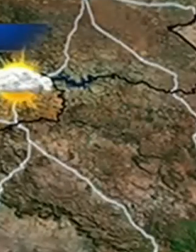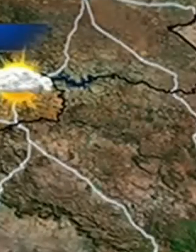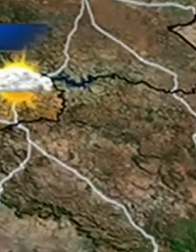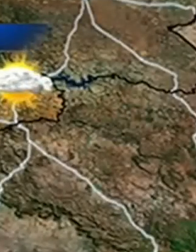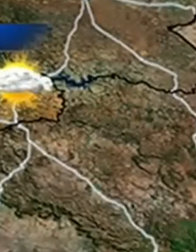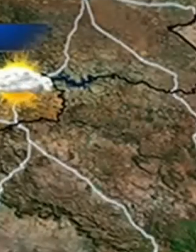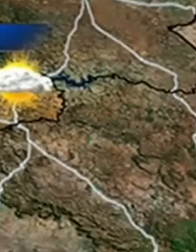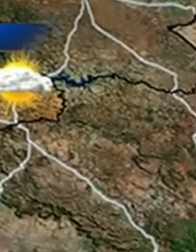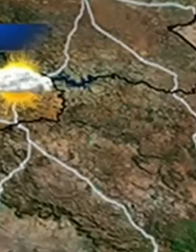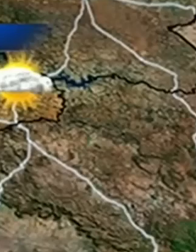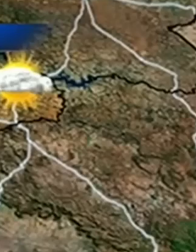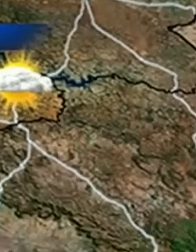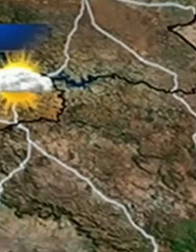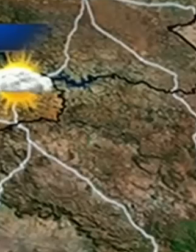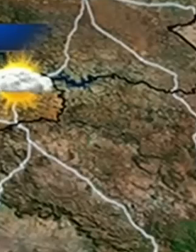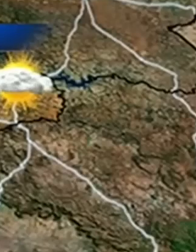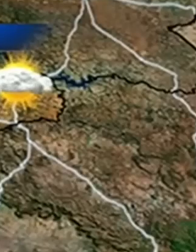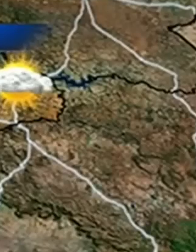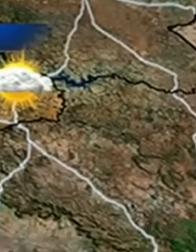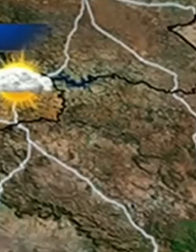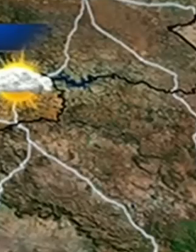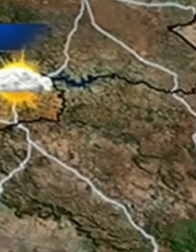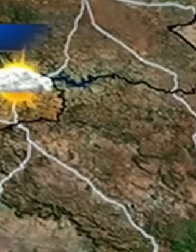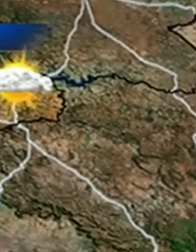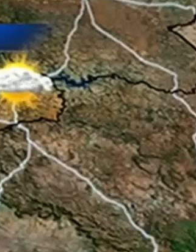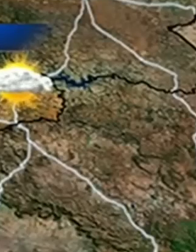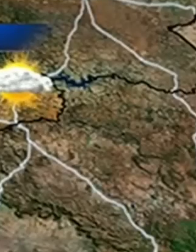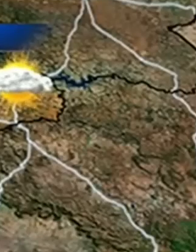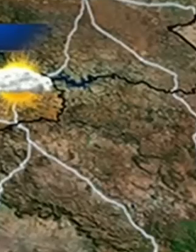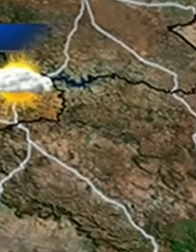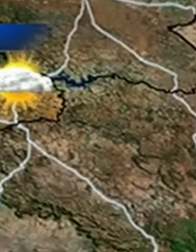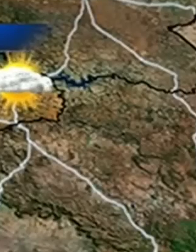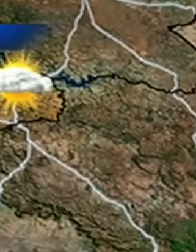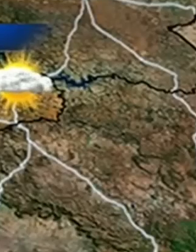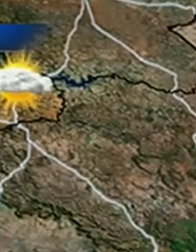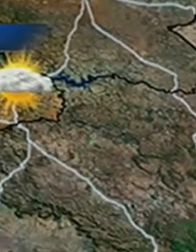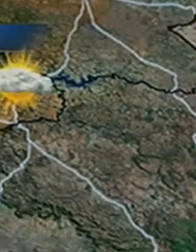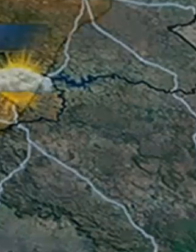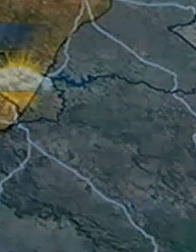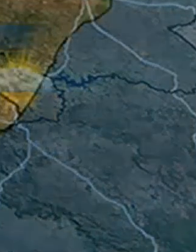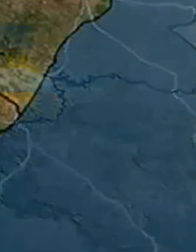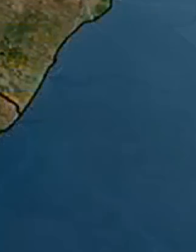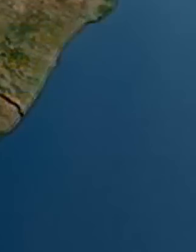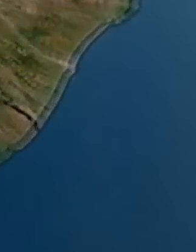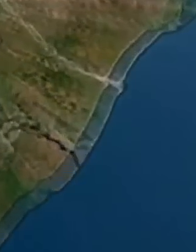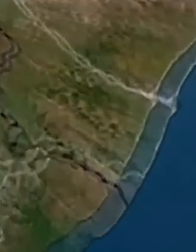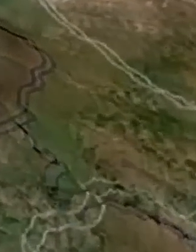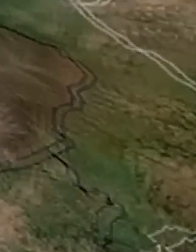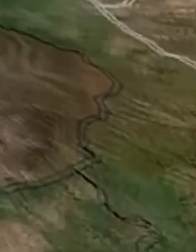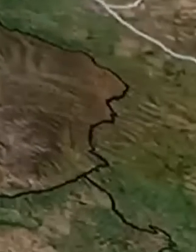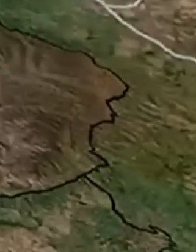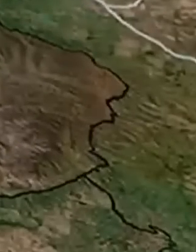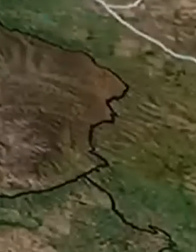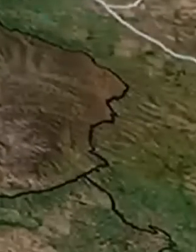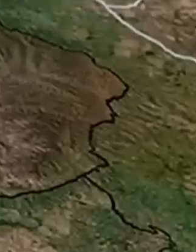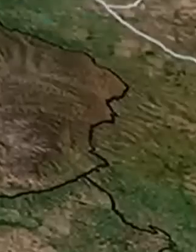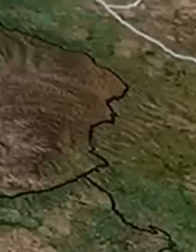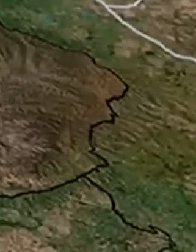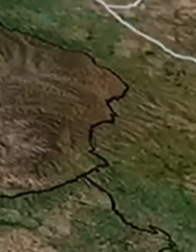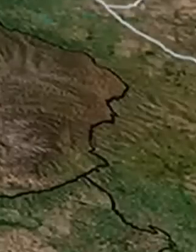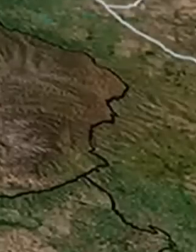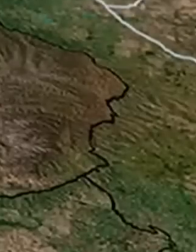bontšha go tla fola ka Upington go tla ba go apešitše maru mole le mole le ka DR le dikarolo tša gona ka kola Kurumane province ka moka go bontšha go tla ba go fodile